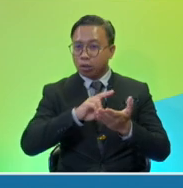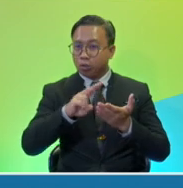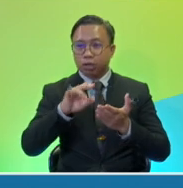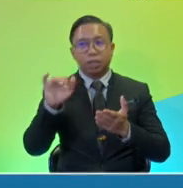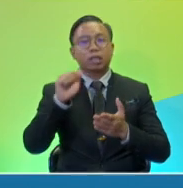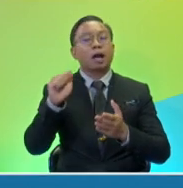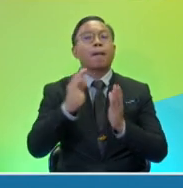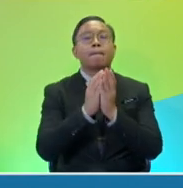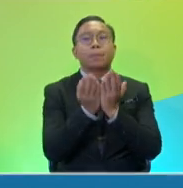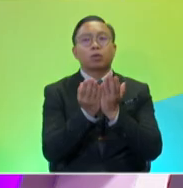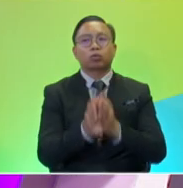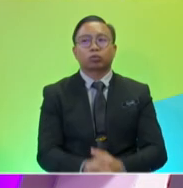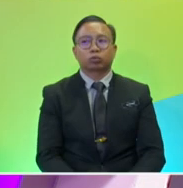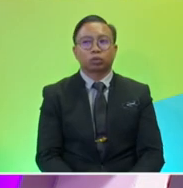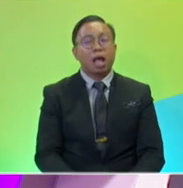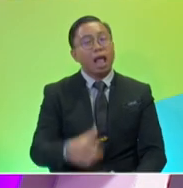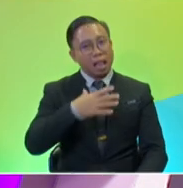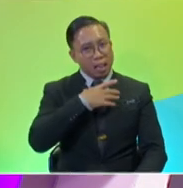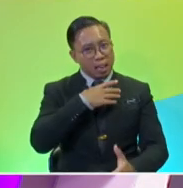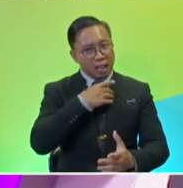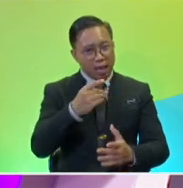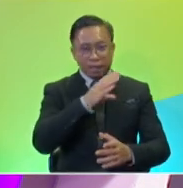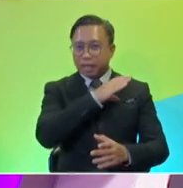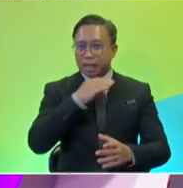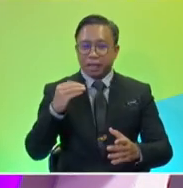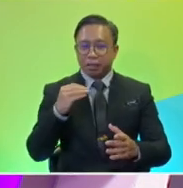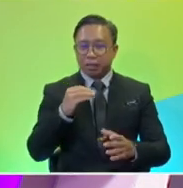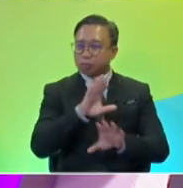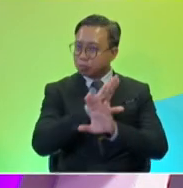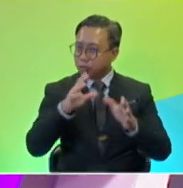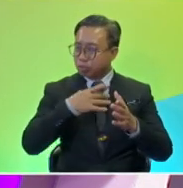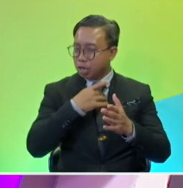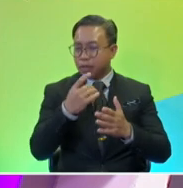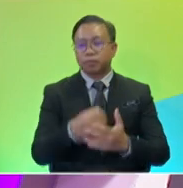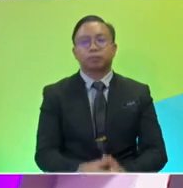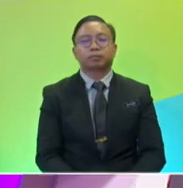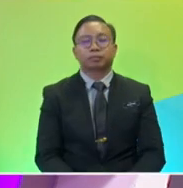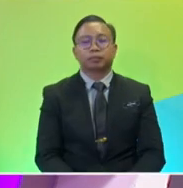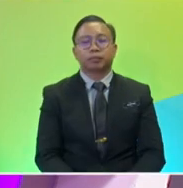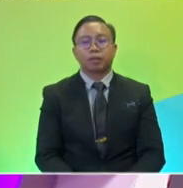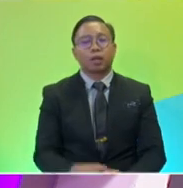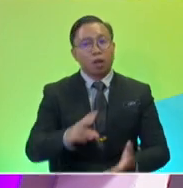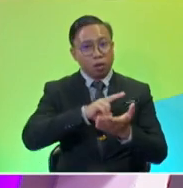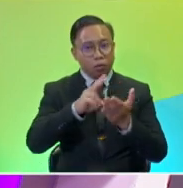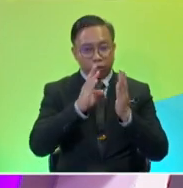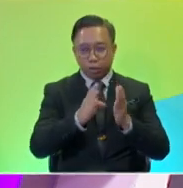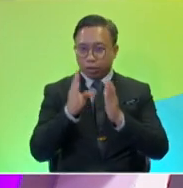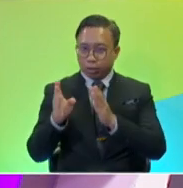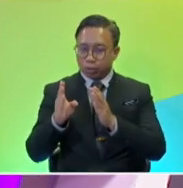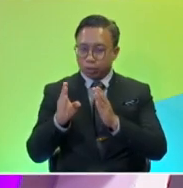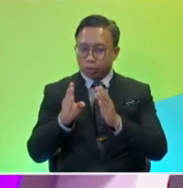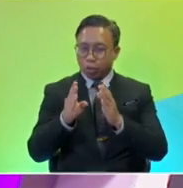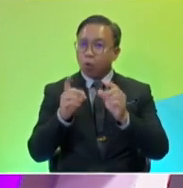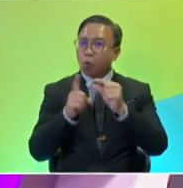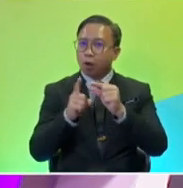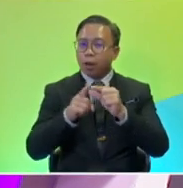everyone would have likes and dislikes, right? So today, our pupils in Google Meet, they're going to rearrange the words